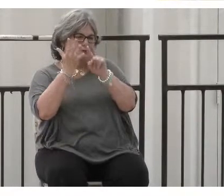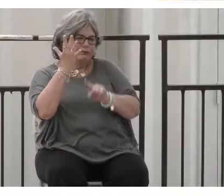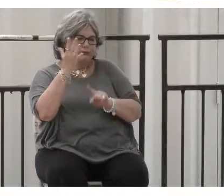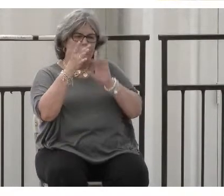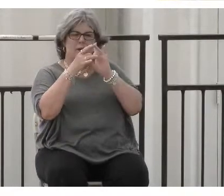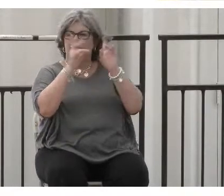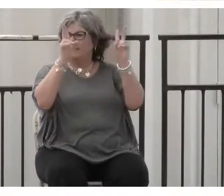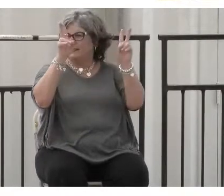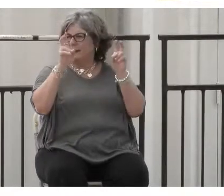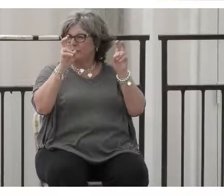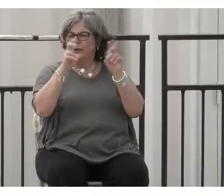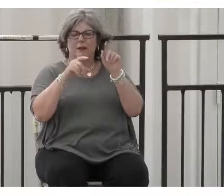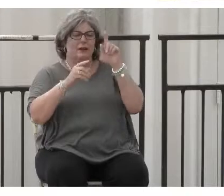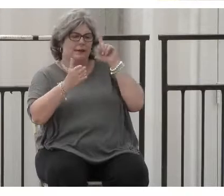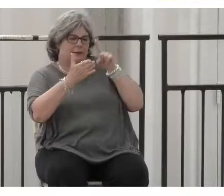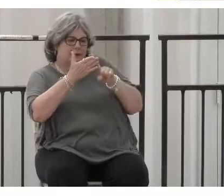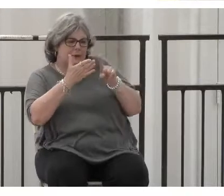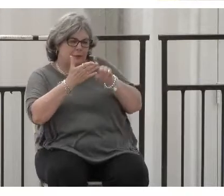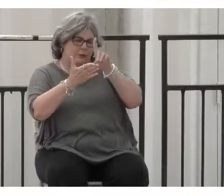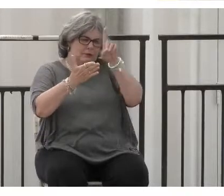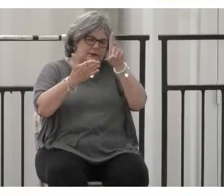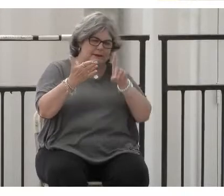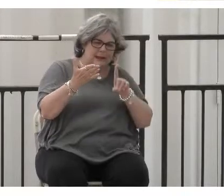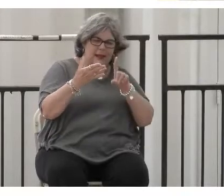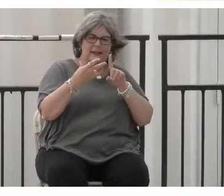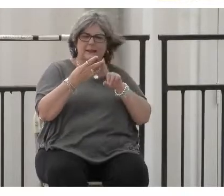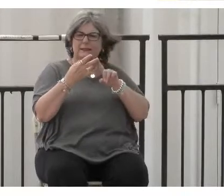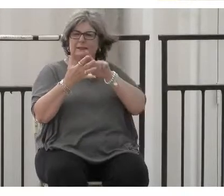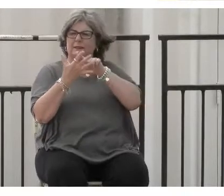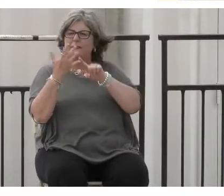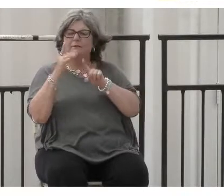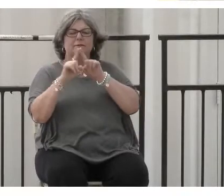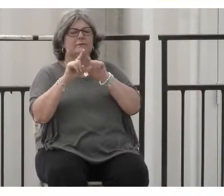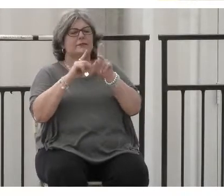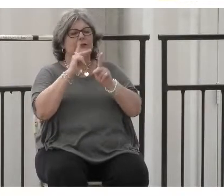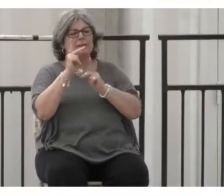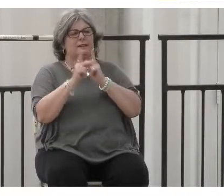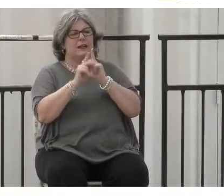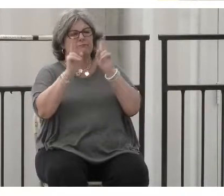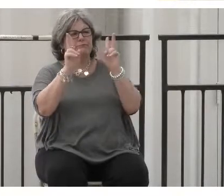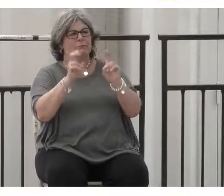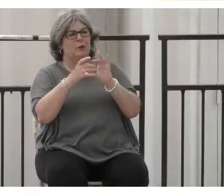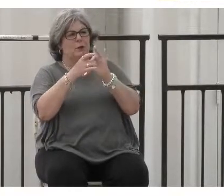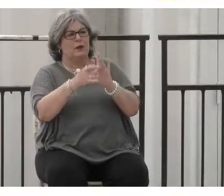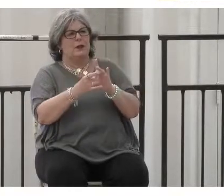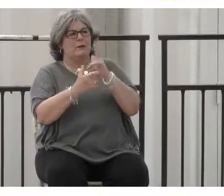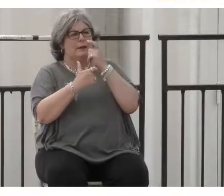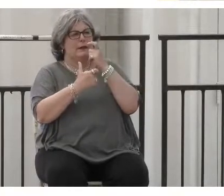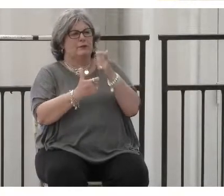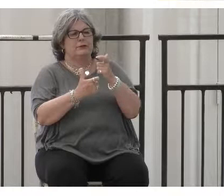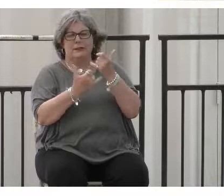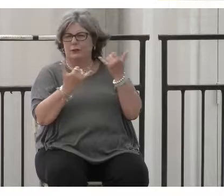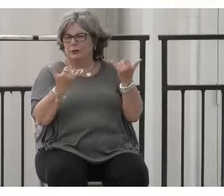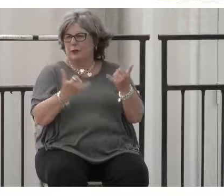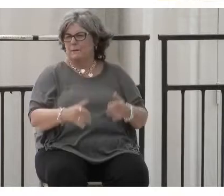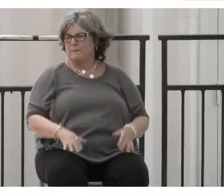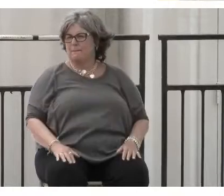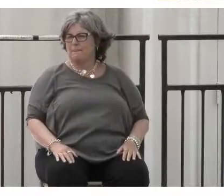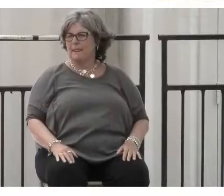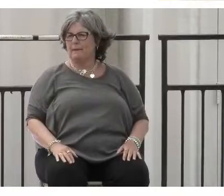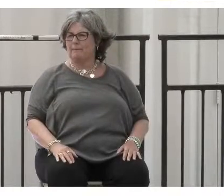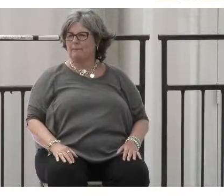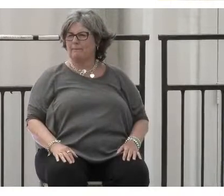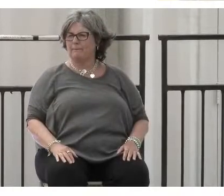that subject. They explore design pedagogies and also various other topics that they'll be introducing to you today.